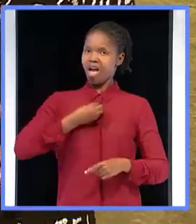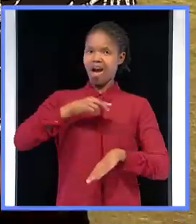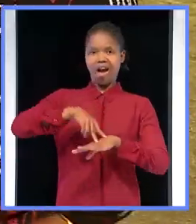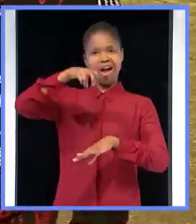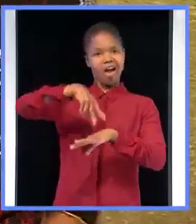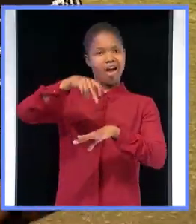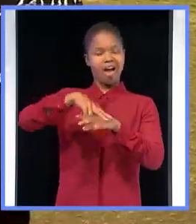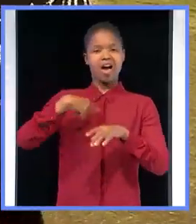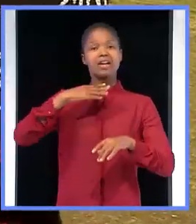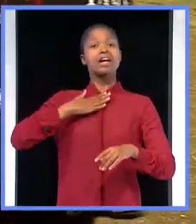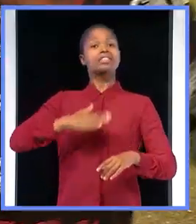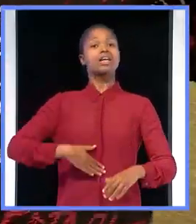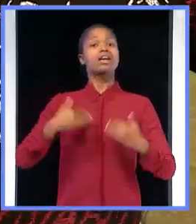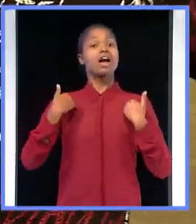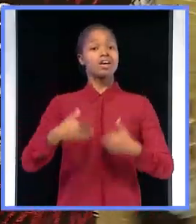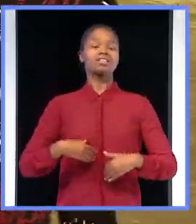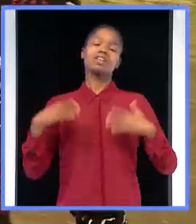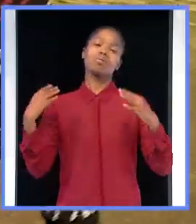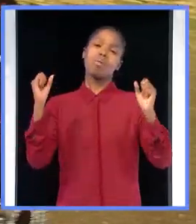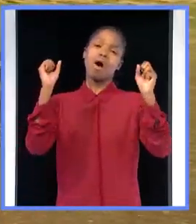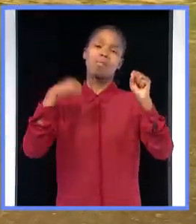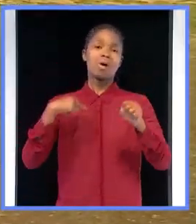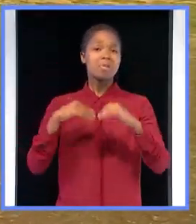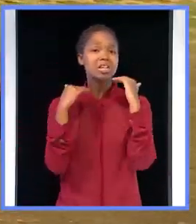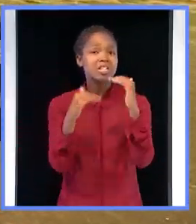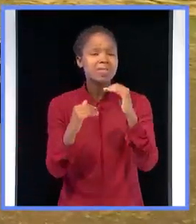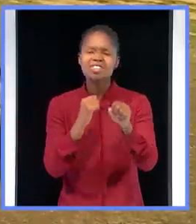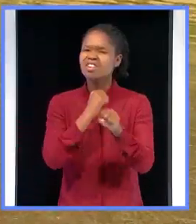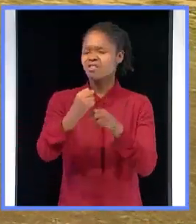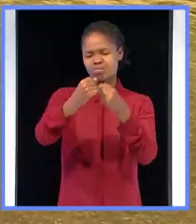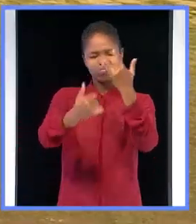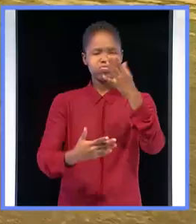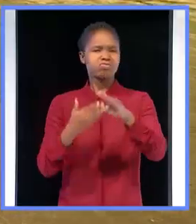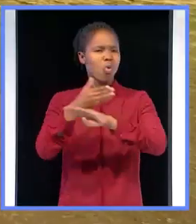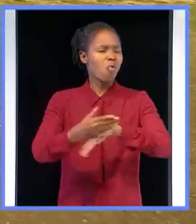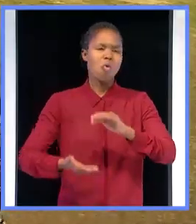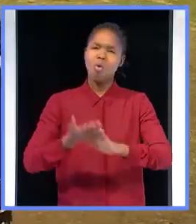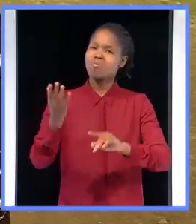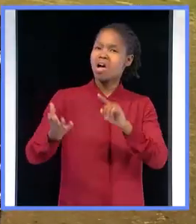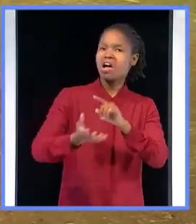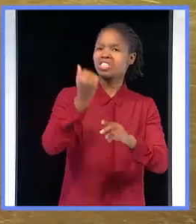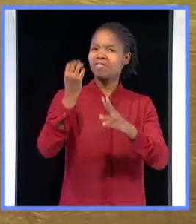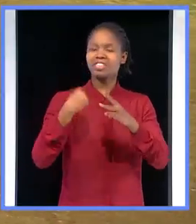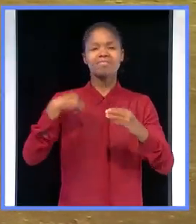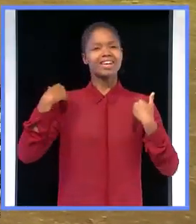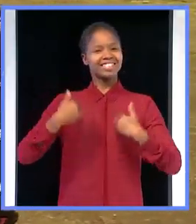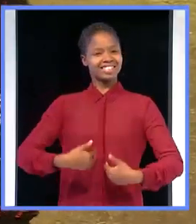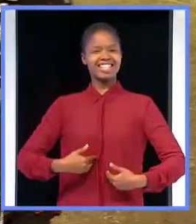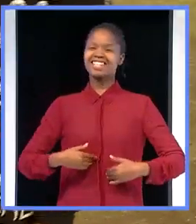enjoyed a positive Sunday. This is Beyond Boundaries, and we go beyond the boundaries of doing what we do all the time. Yeah? What a